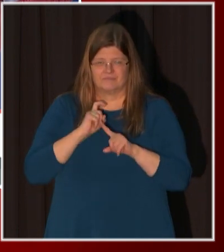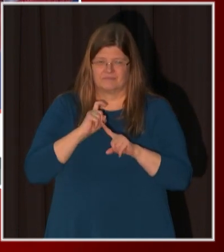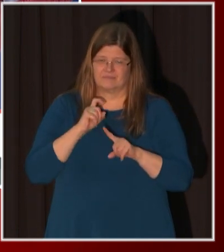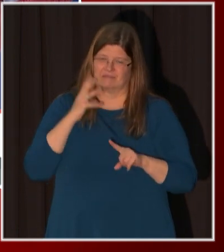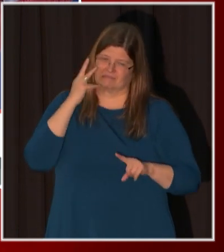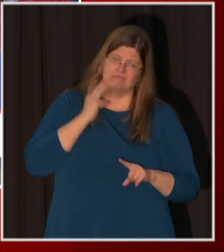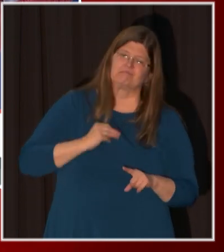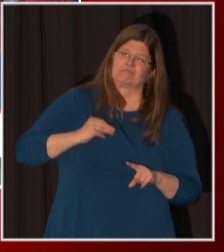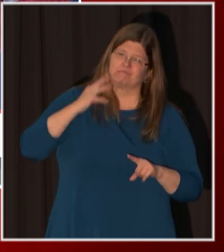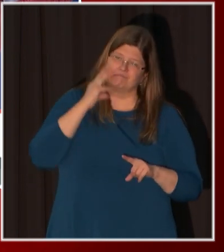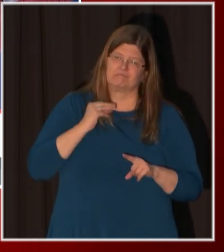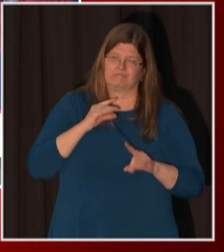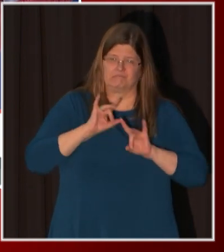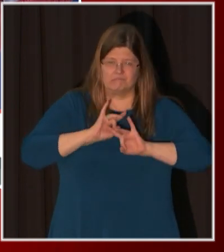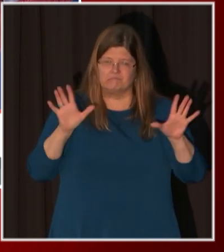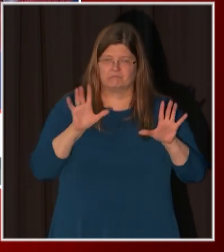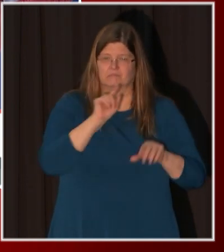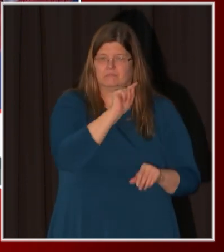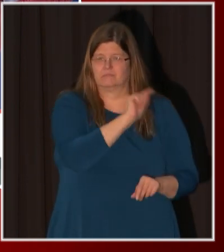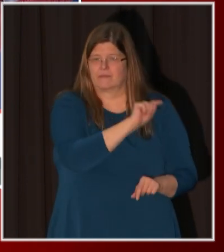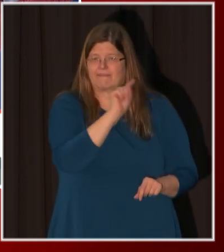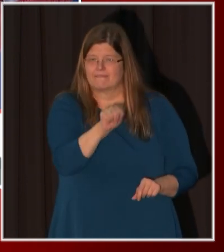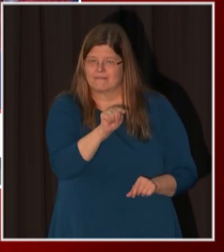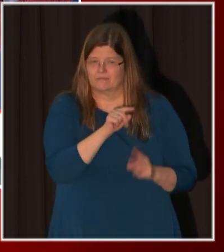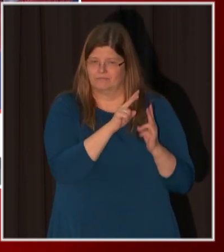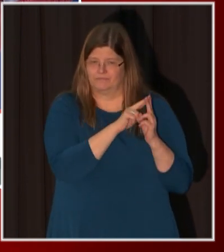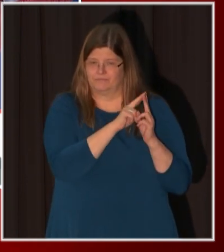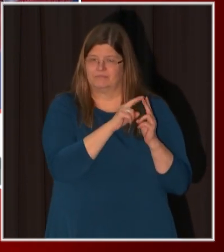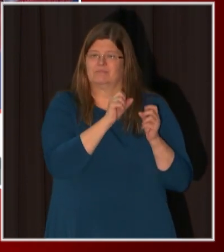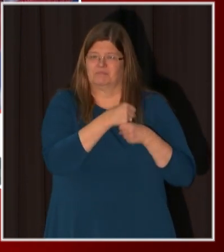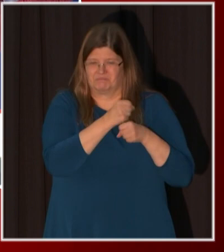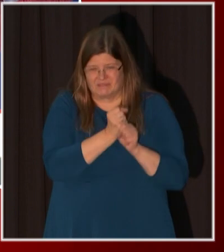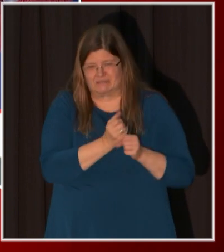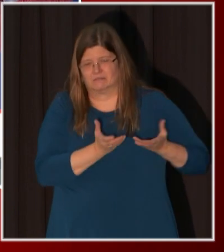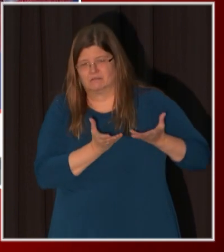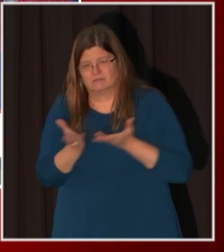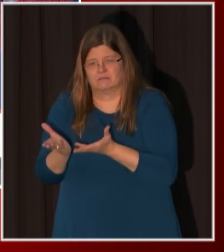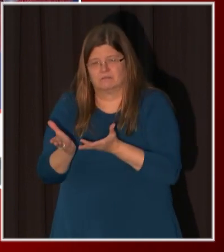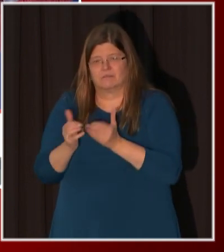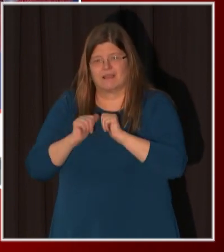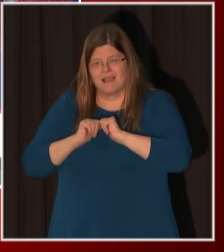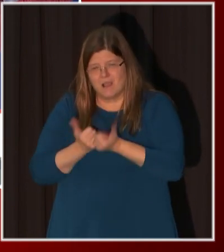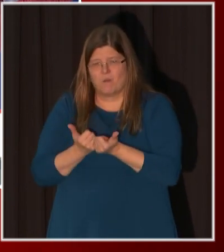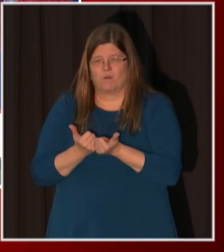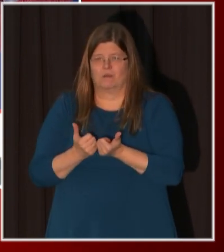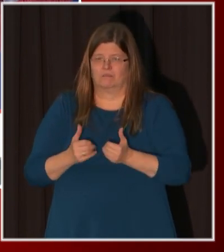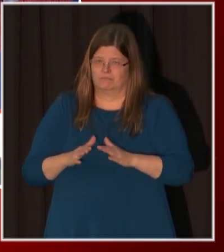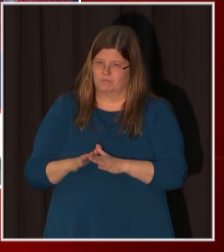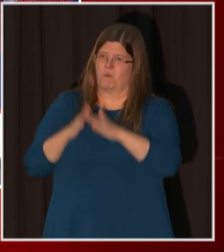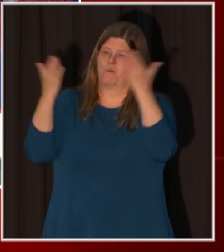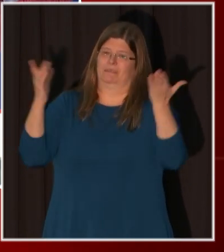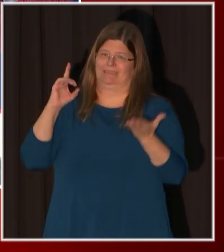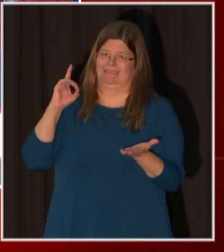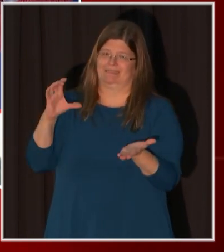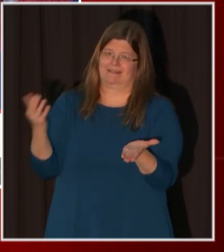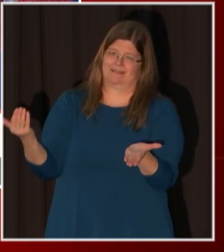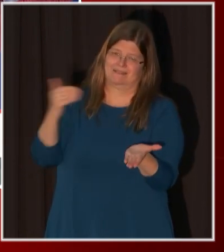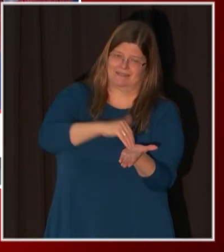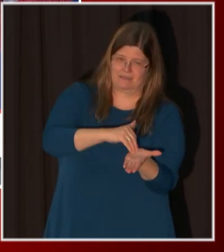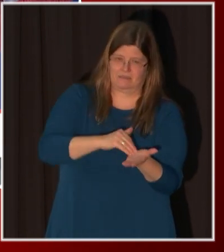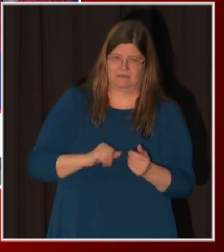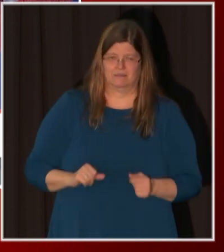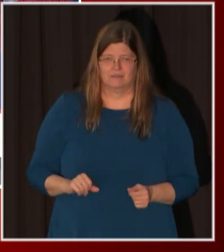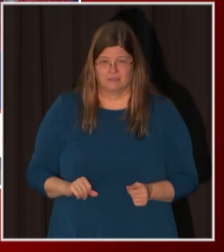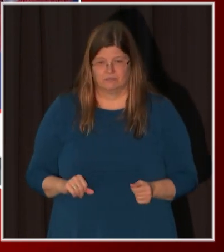develop recommendations around reopening across the sectors, to also pull in from their